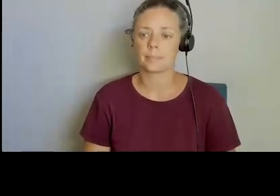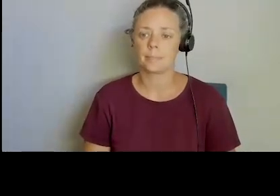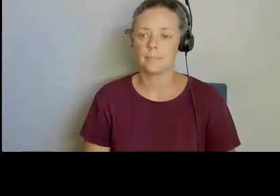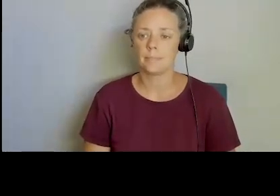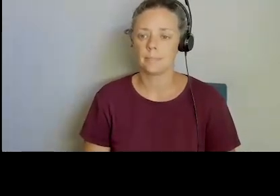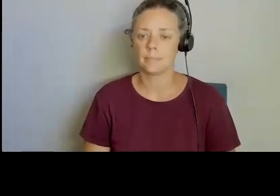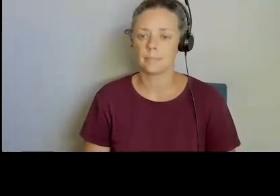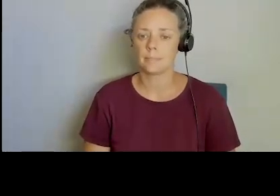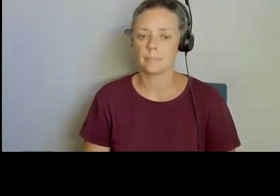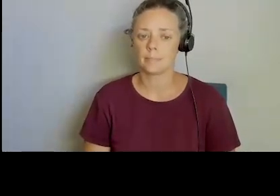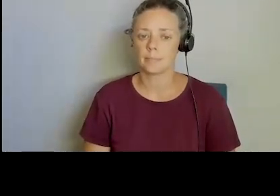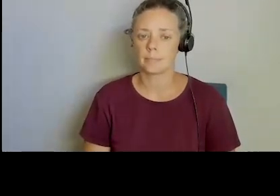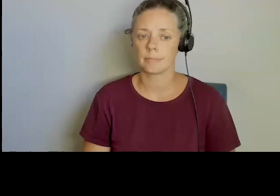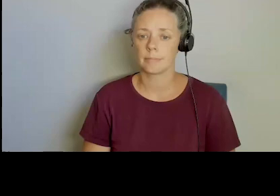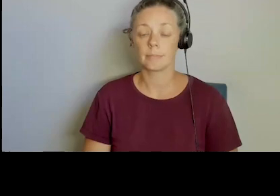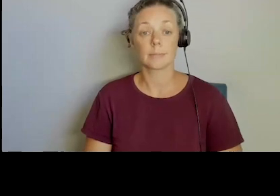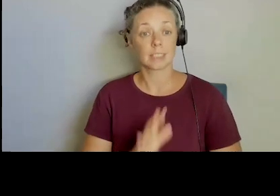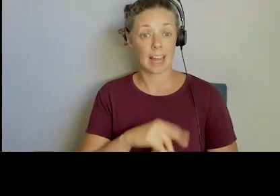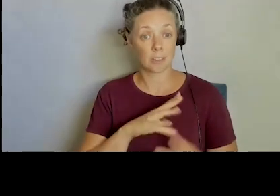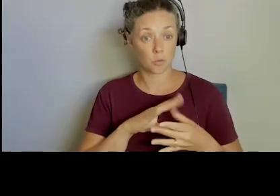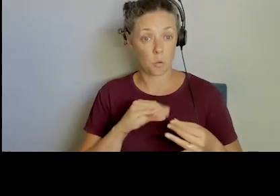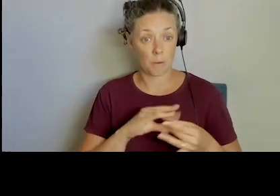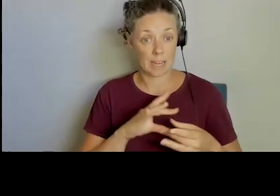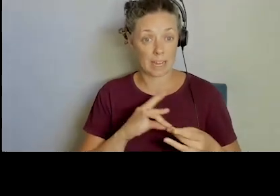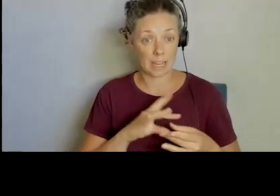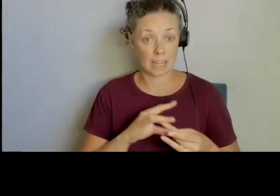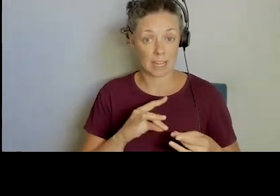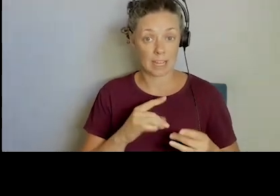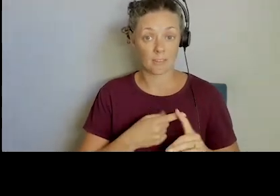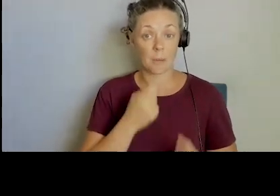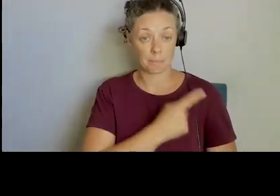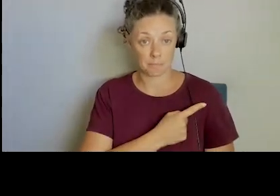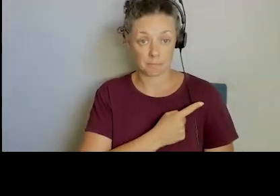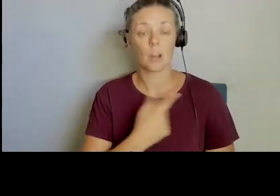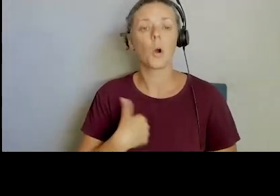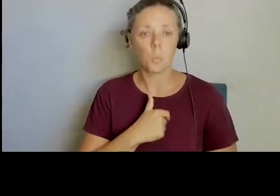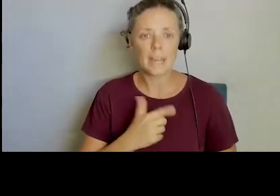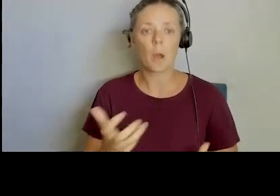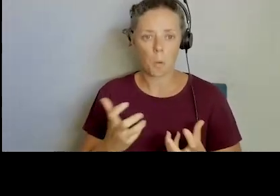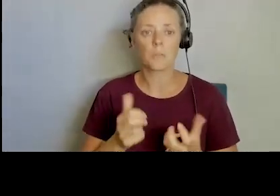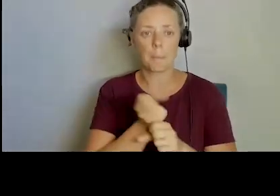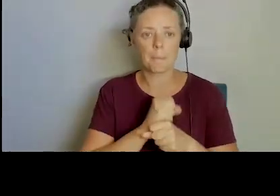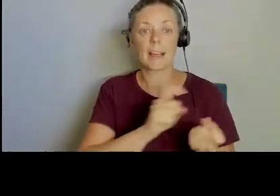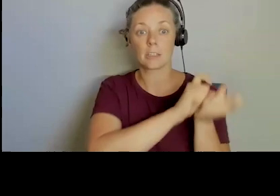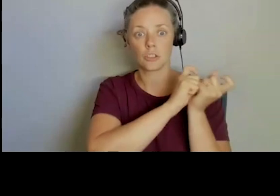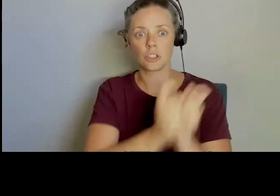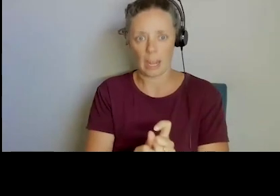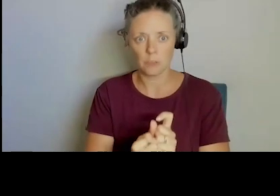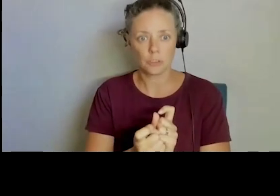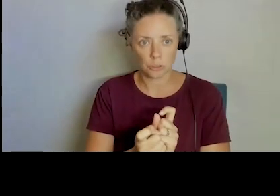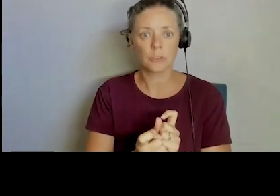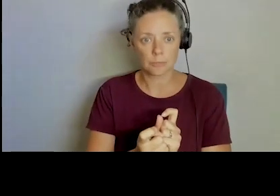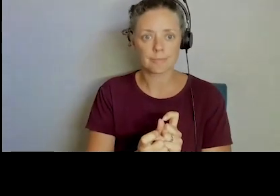with the story of Kathy, we want to make a change. That's why we